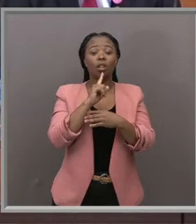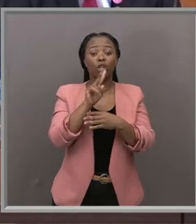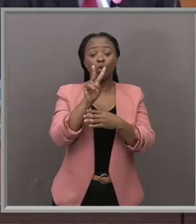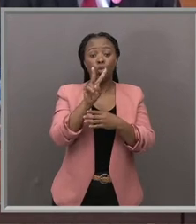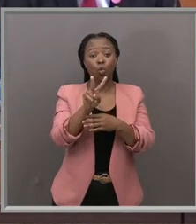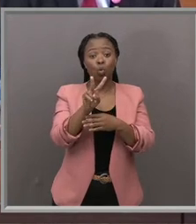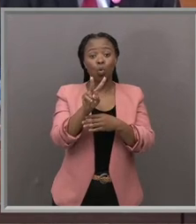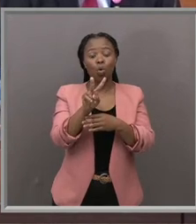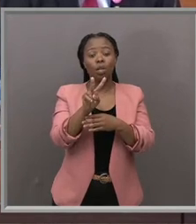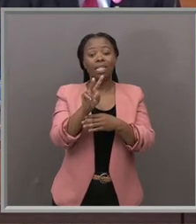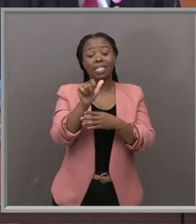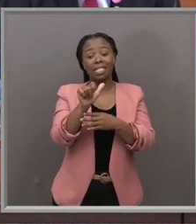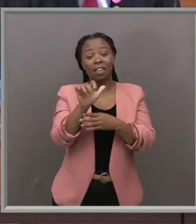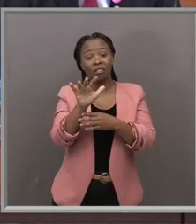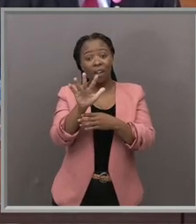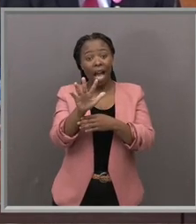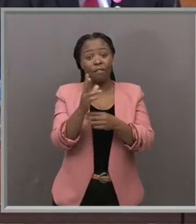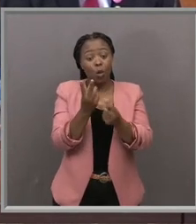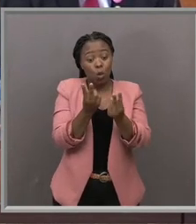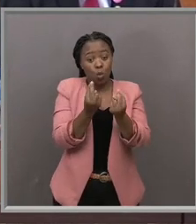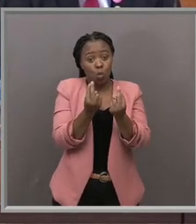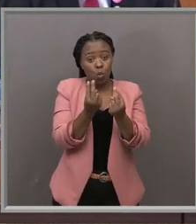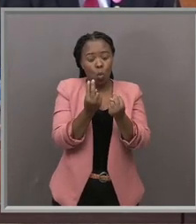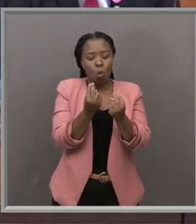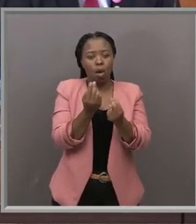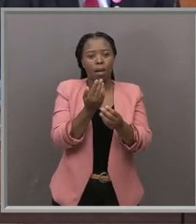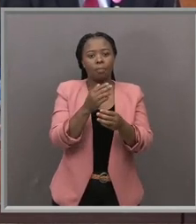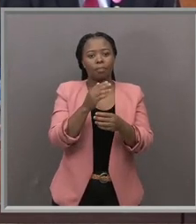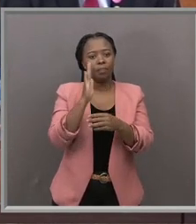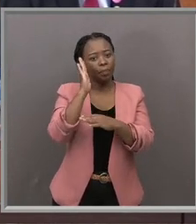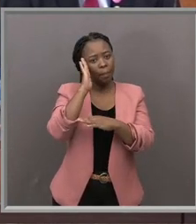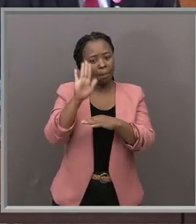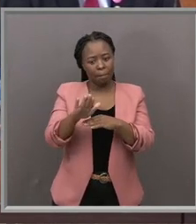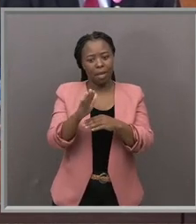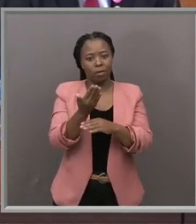4,265 new functional beds and